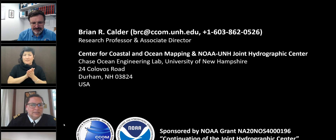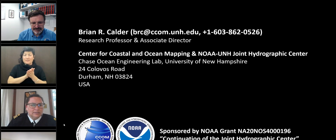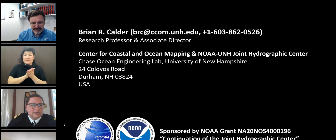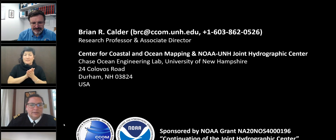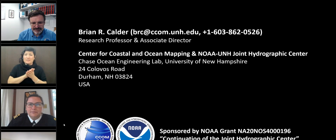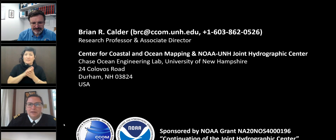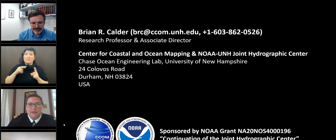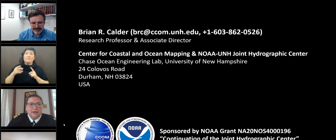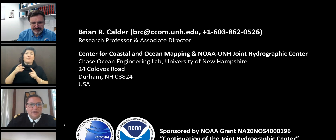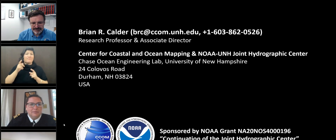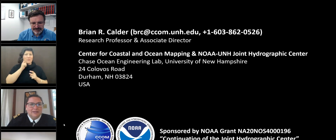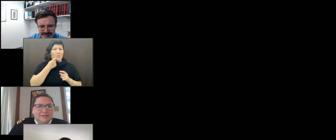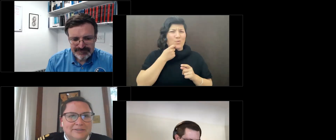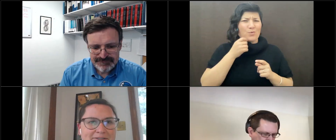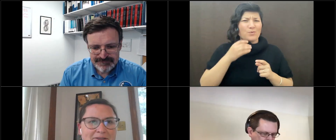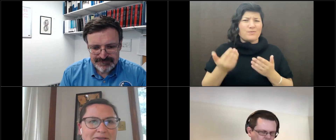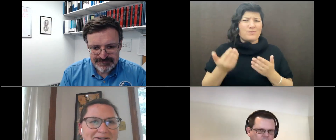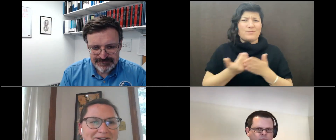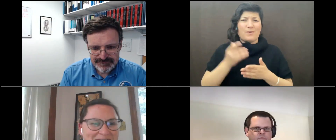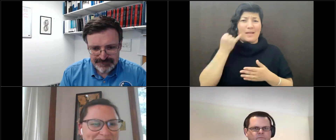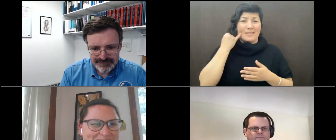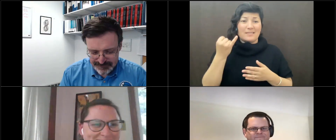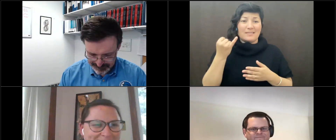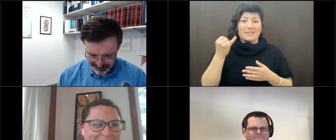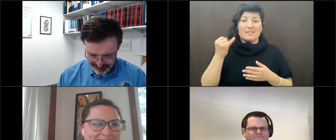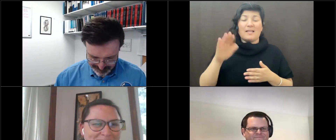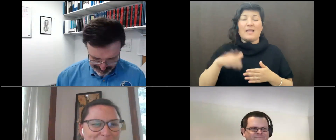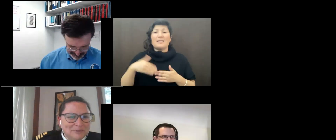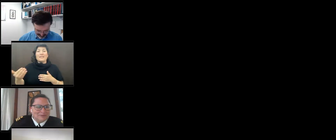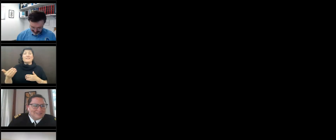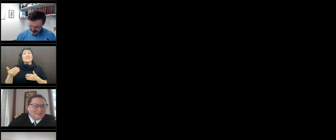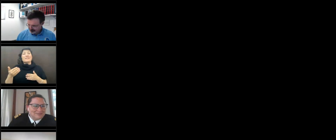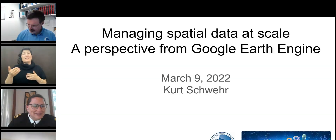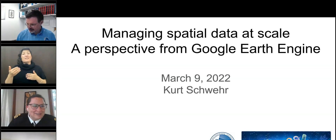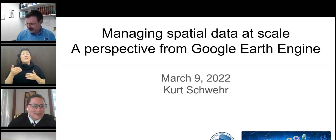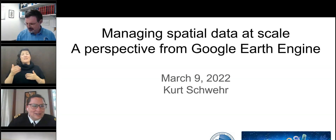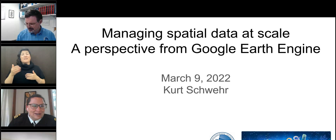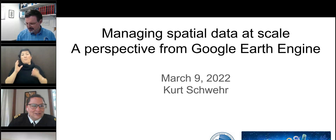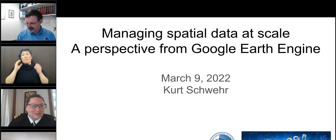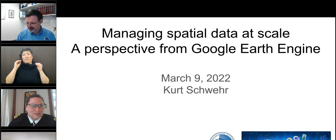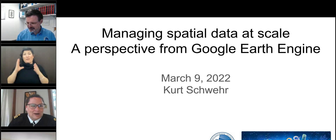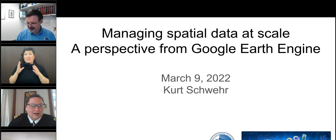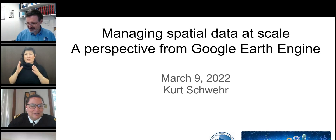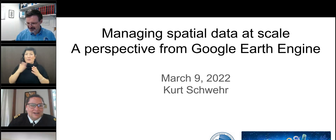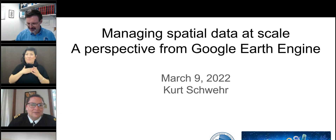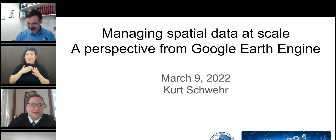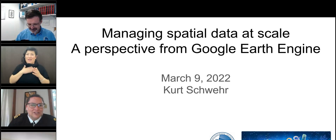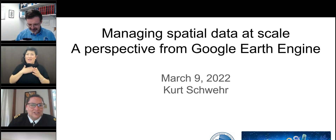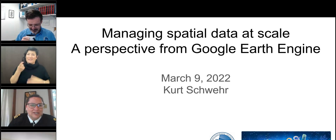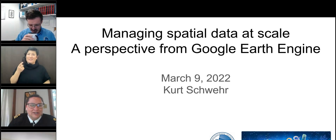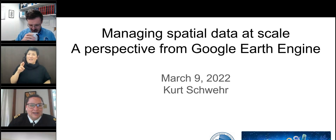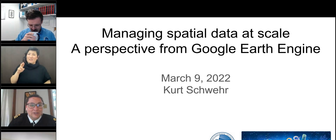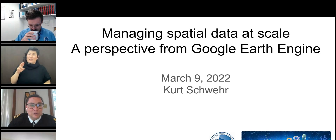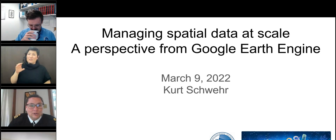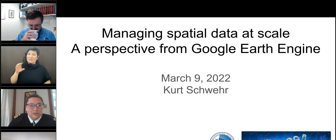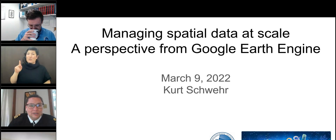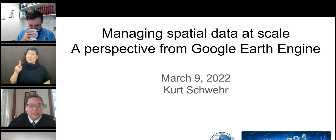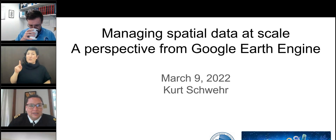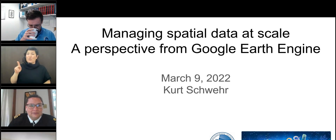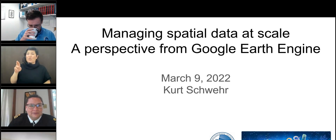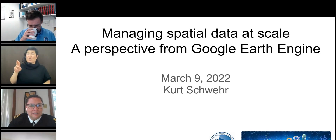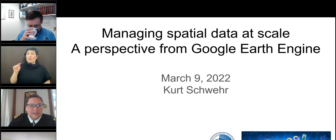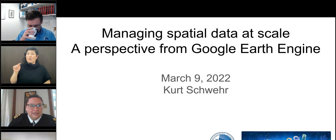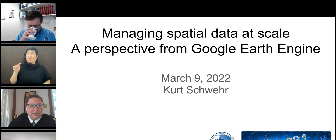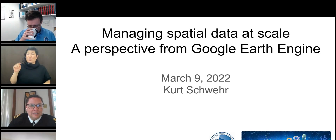neat new ideas. Up next is another former professor of mine. So Dr. Kurt Schwerer, software engineer at